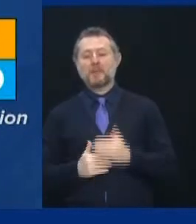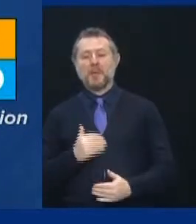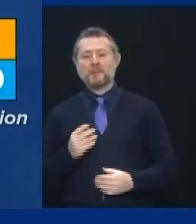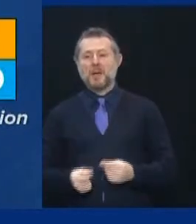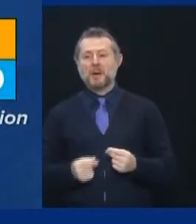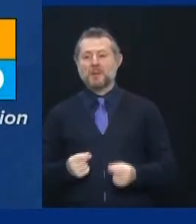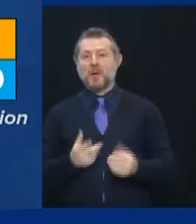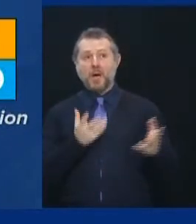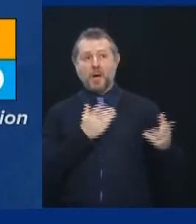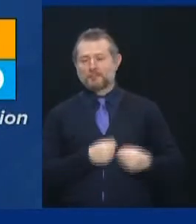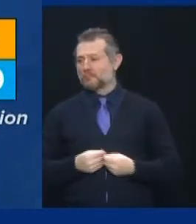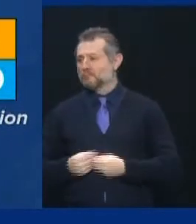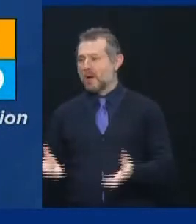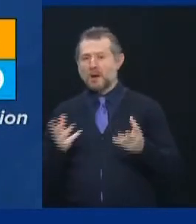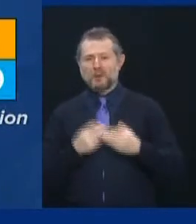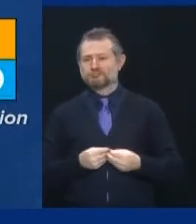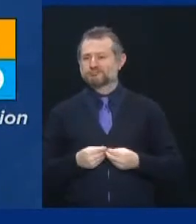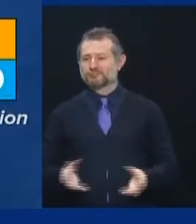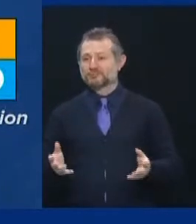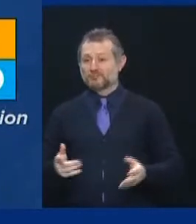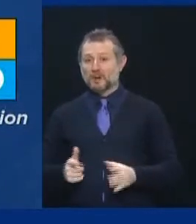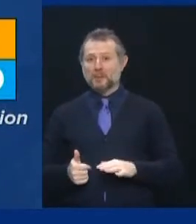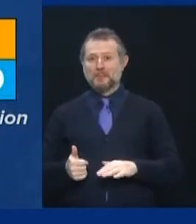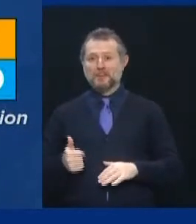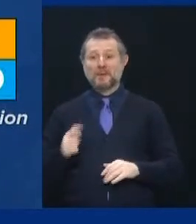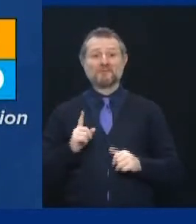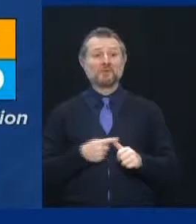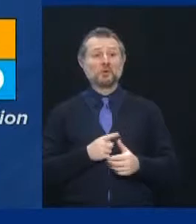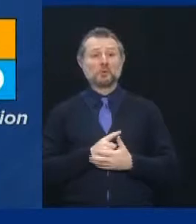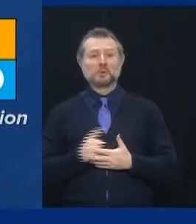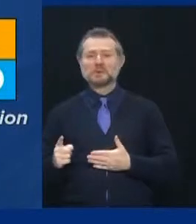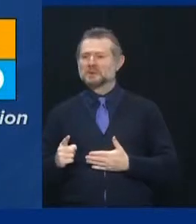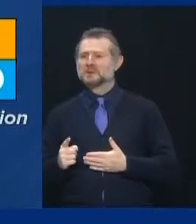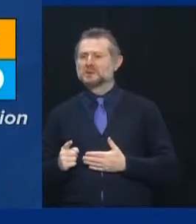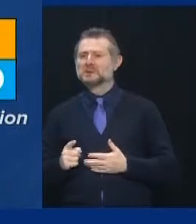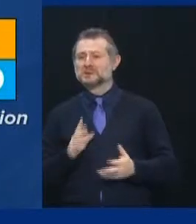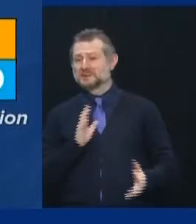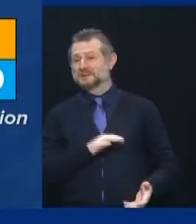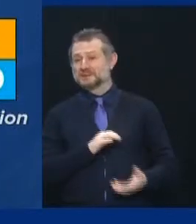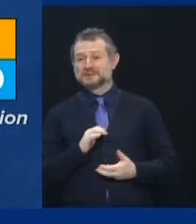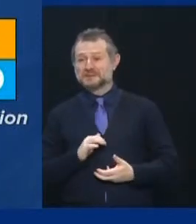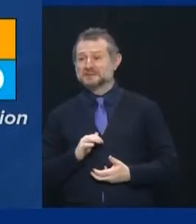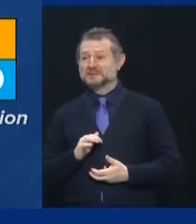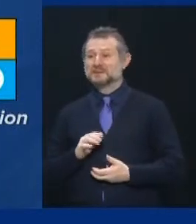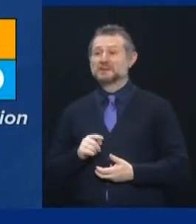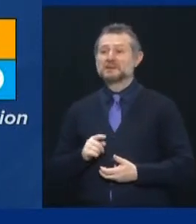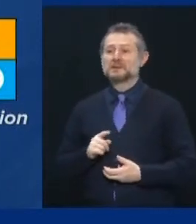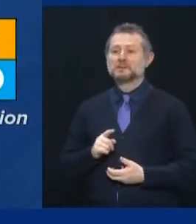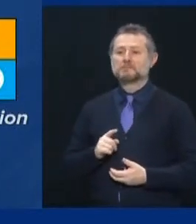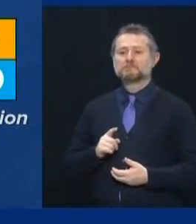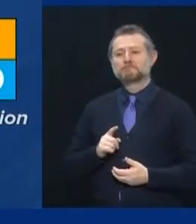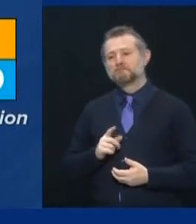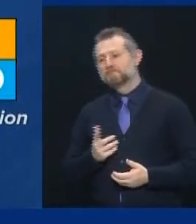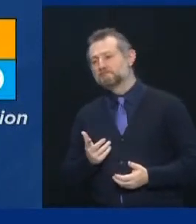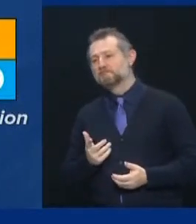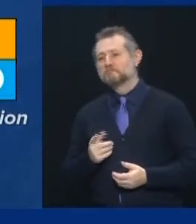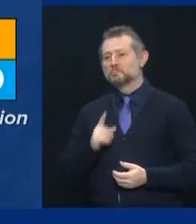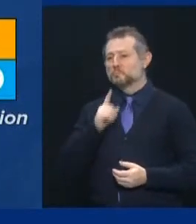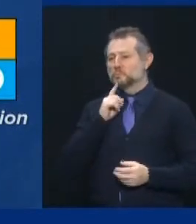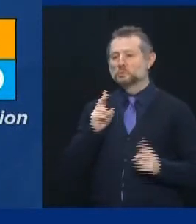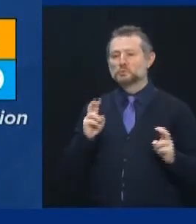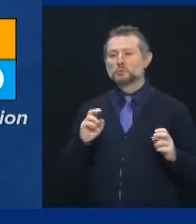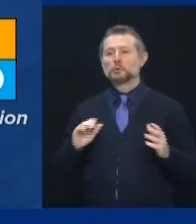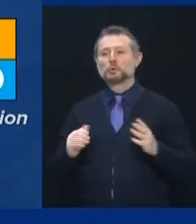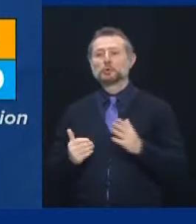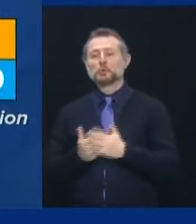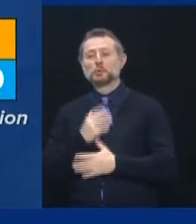up. Week 1, this was a new experience for